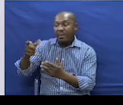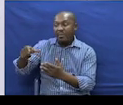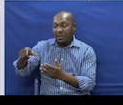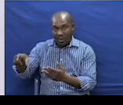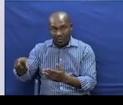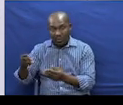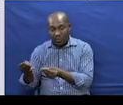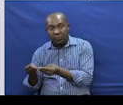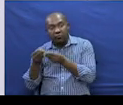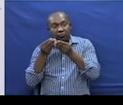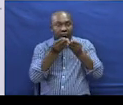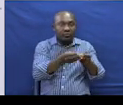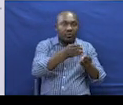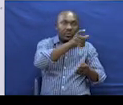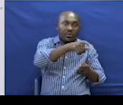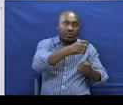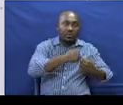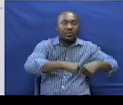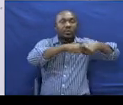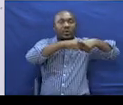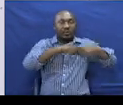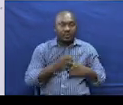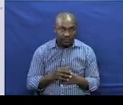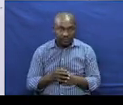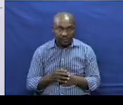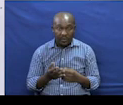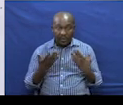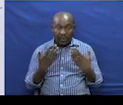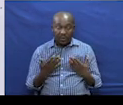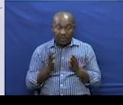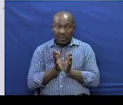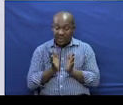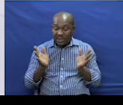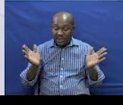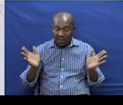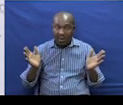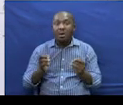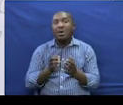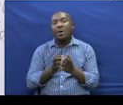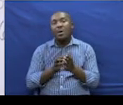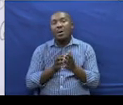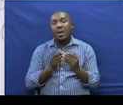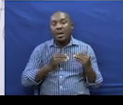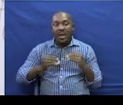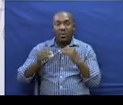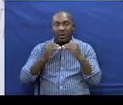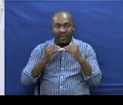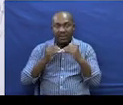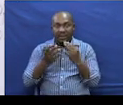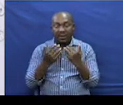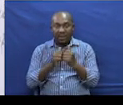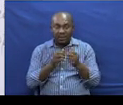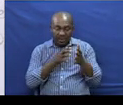behalf. So generally speaking, democracy can be defined as a situation or can be defined